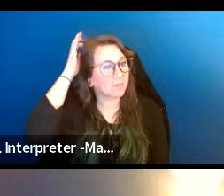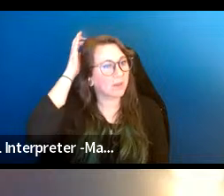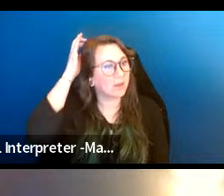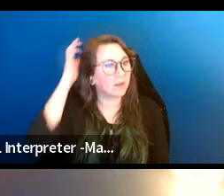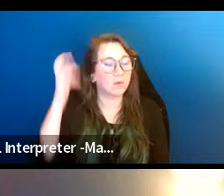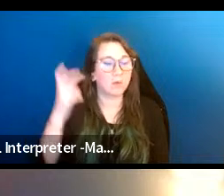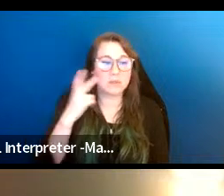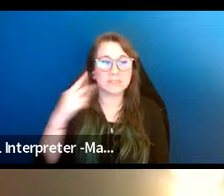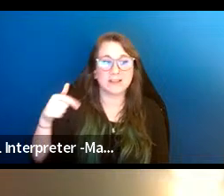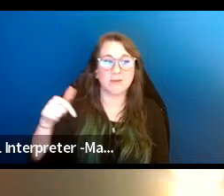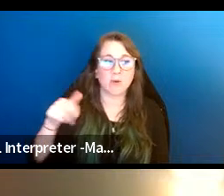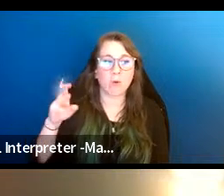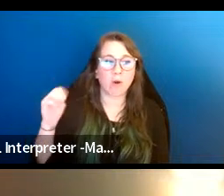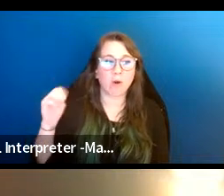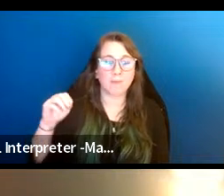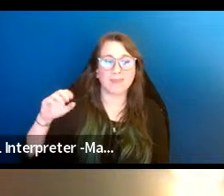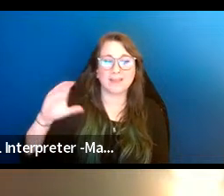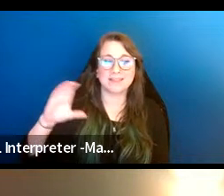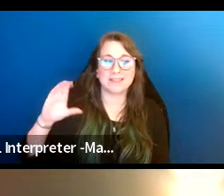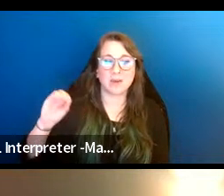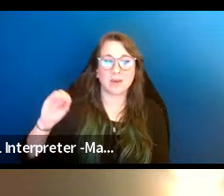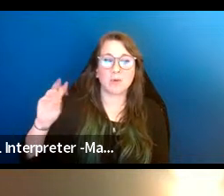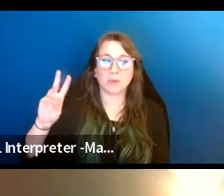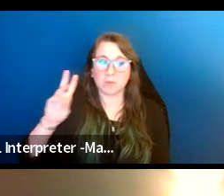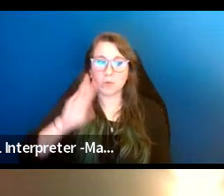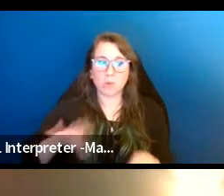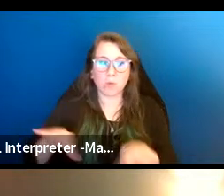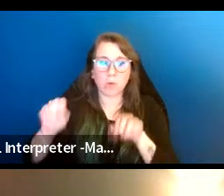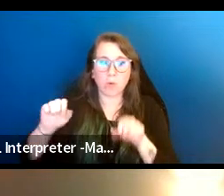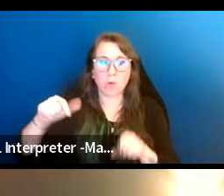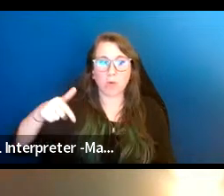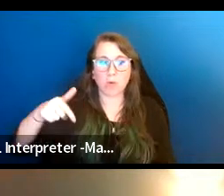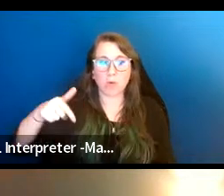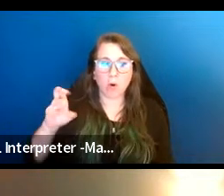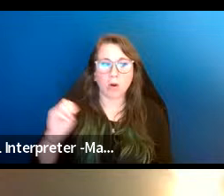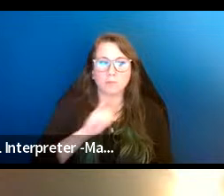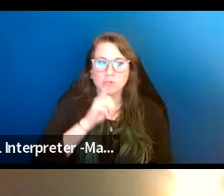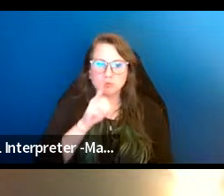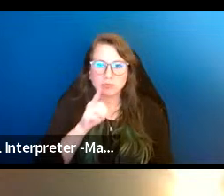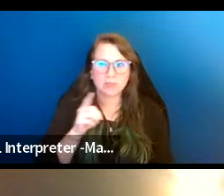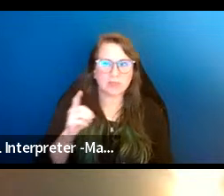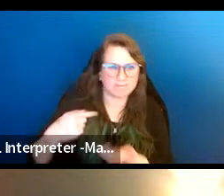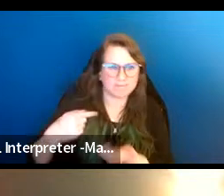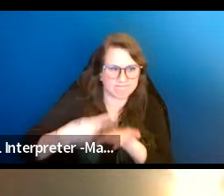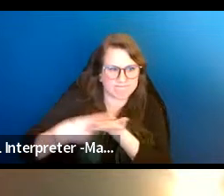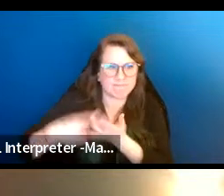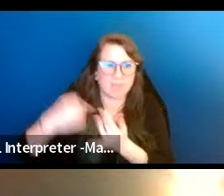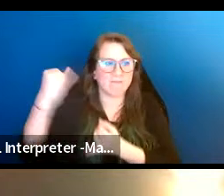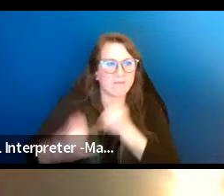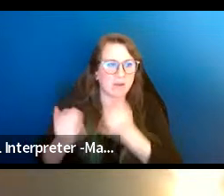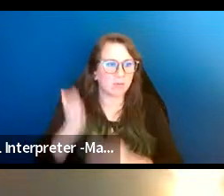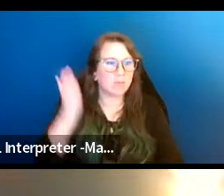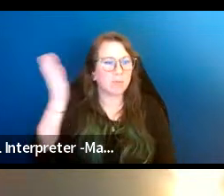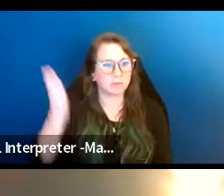quorum Yeah. at that COW to hold to really flesh out that final proposal then.